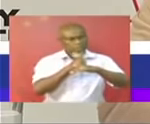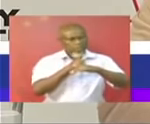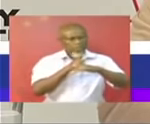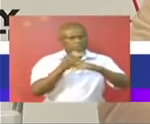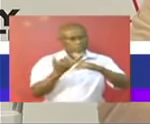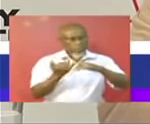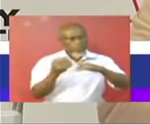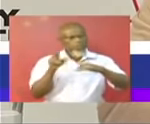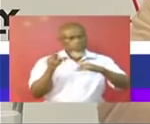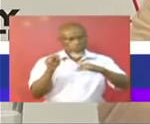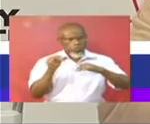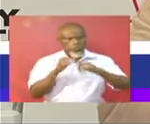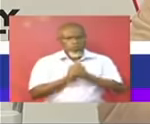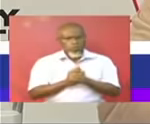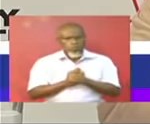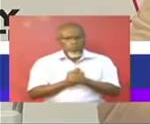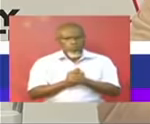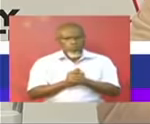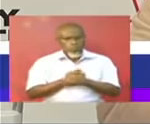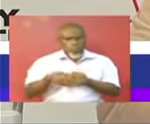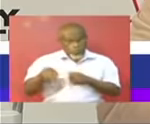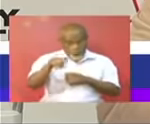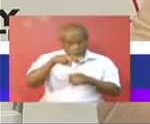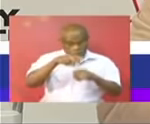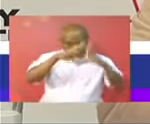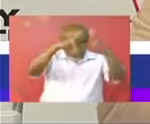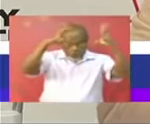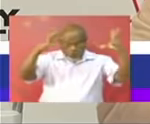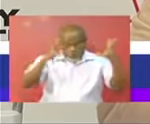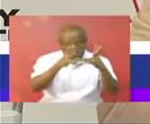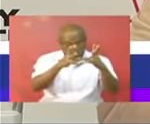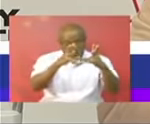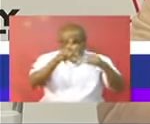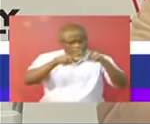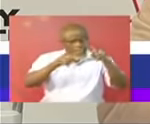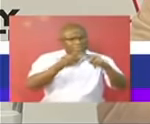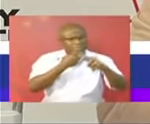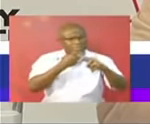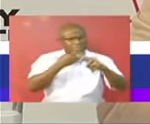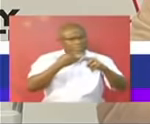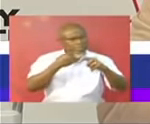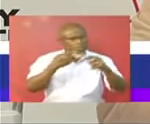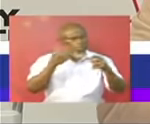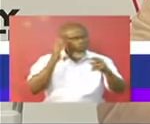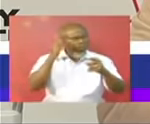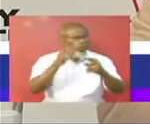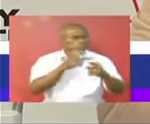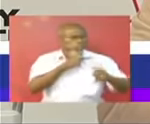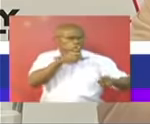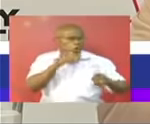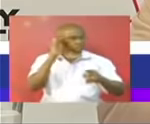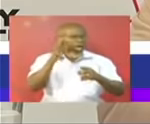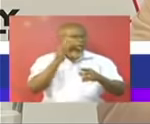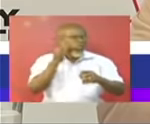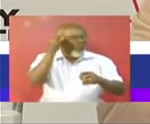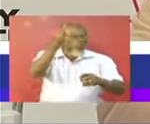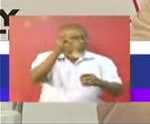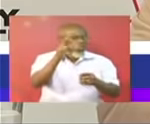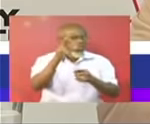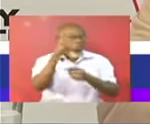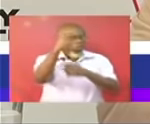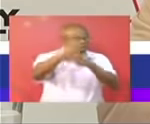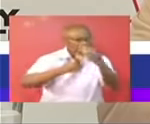a global community can't yet say with any certainty anything that will happen a year from now. But we do know that with any